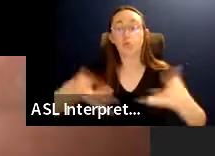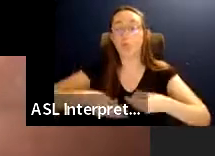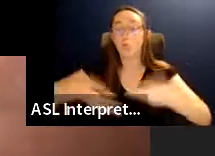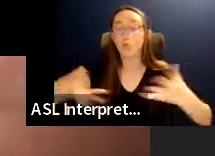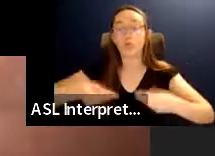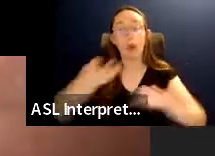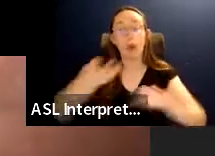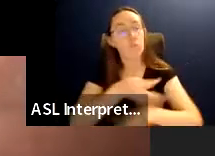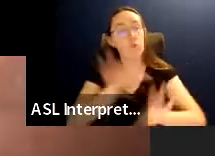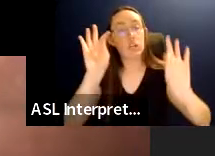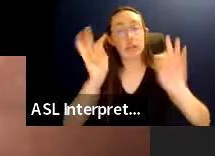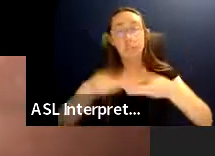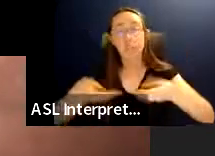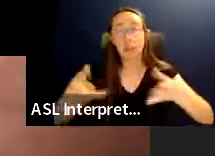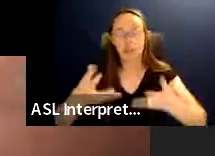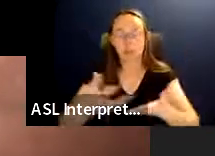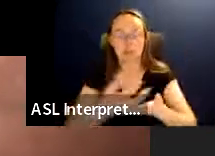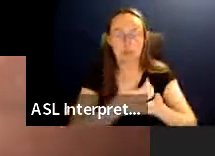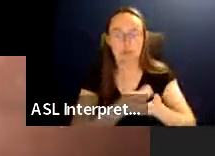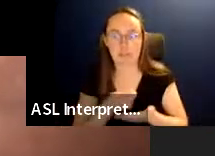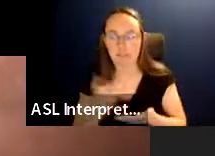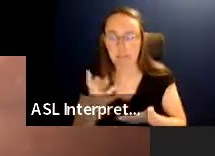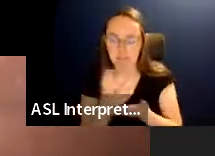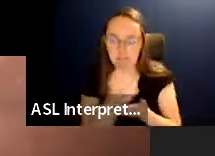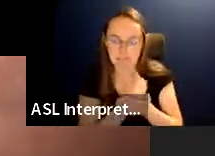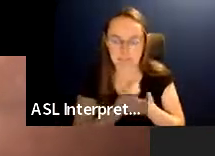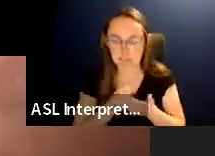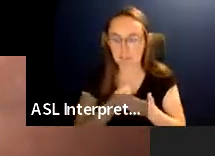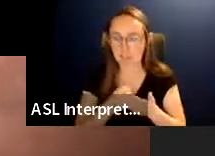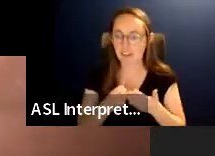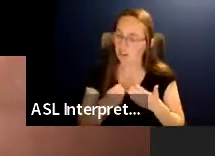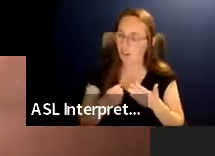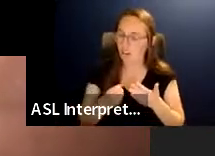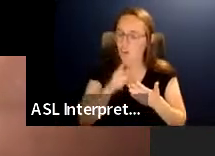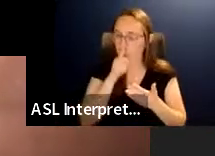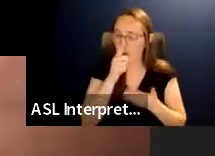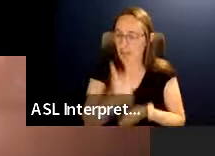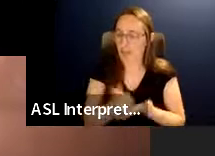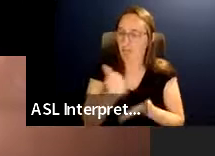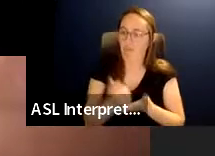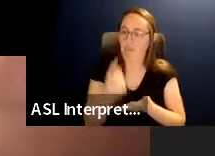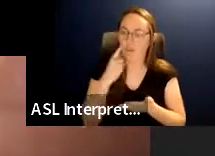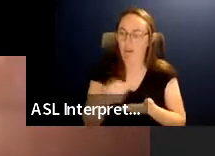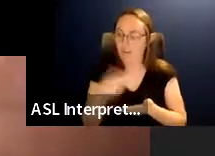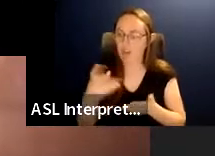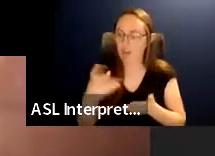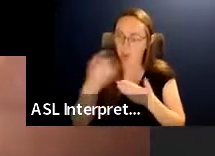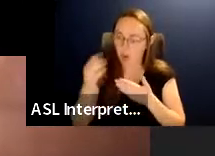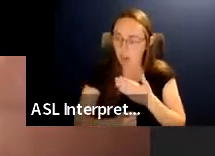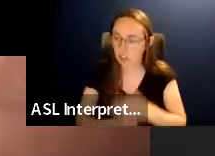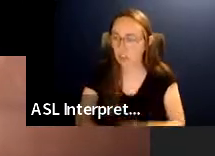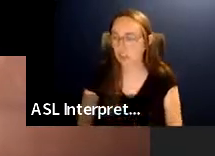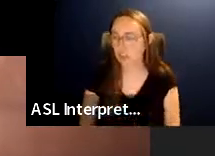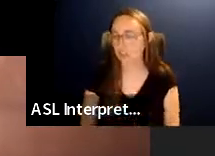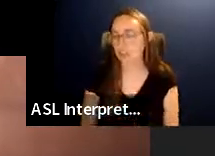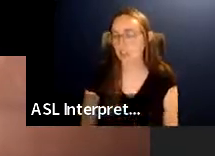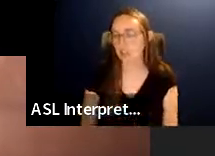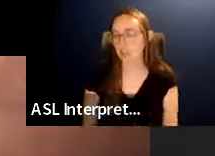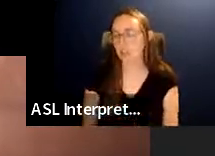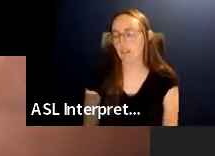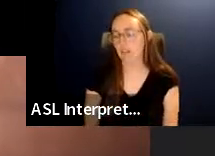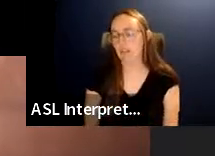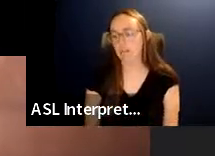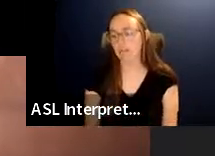handouts, grab a couple of those. They come in really handy for a few other projects as well. So now you've made a